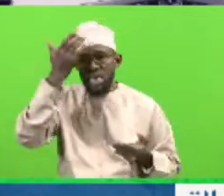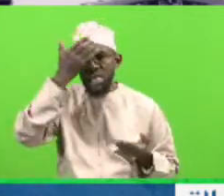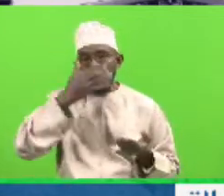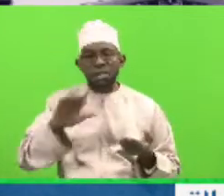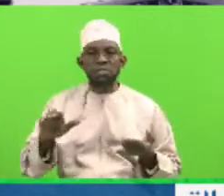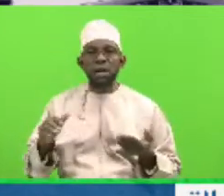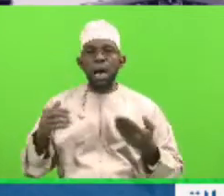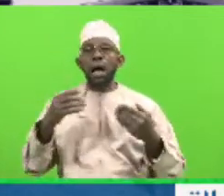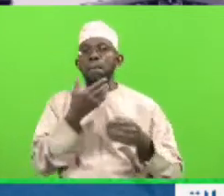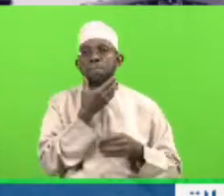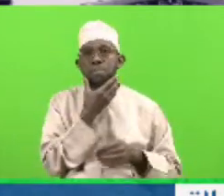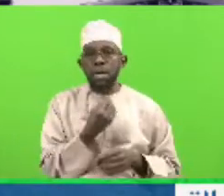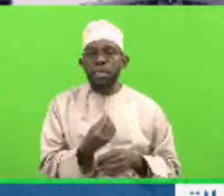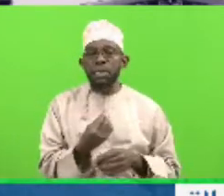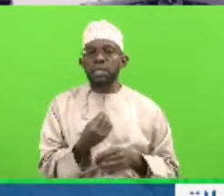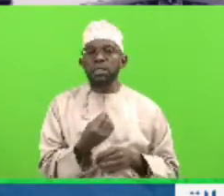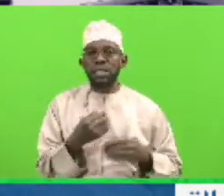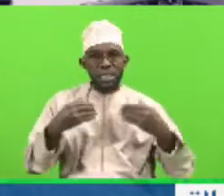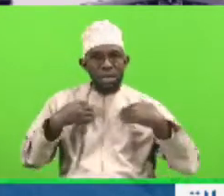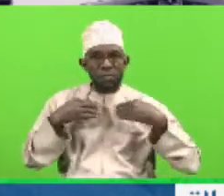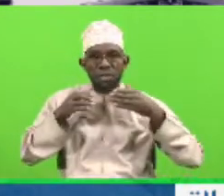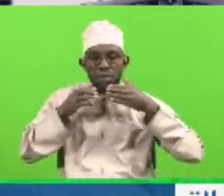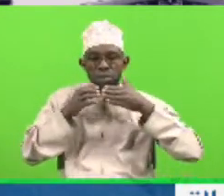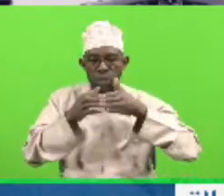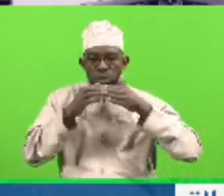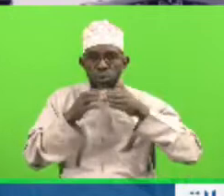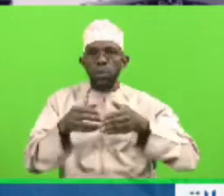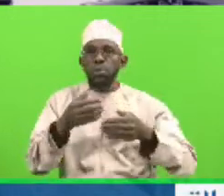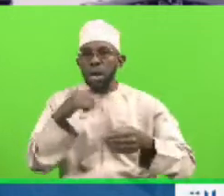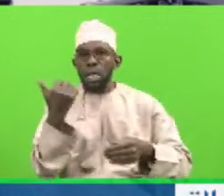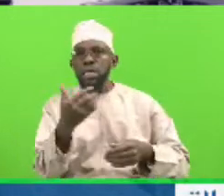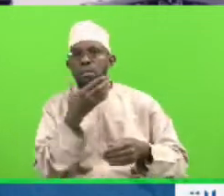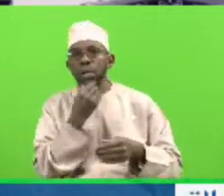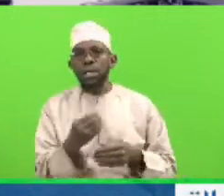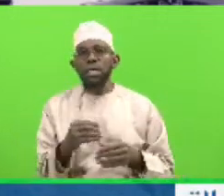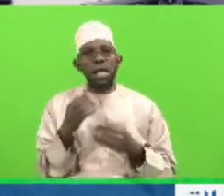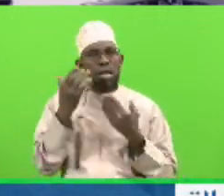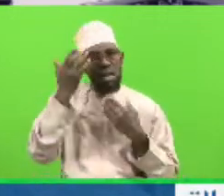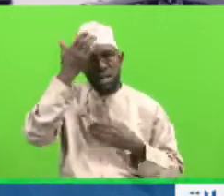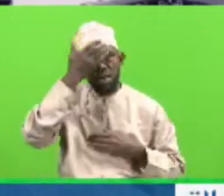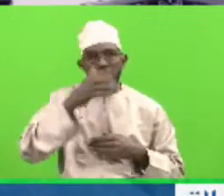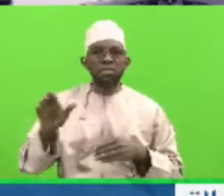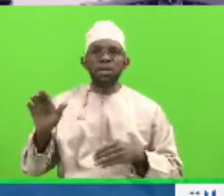we never knew that a man could have sexual intercourse with another man.